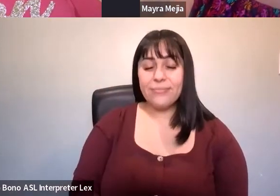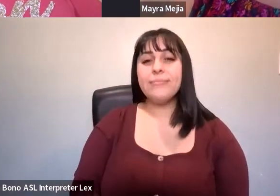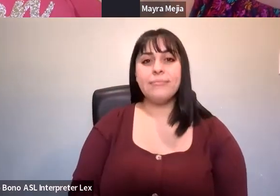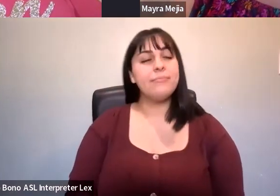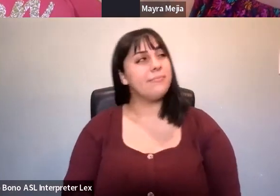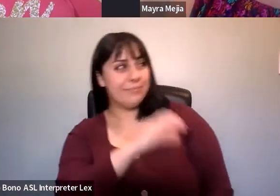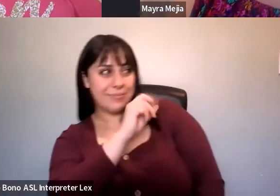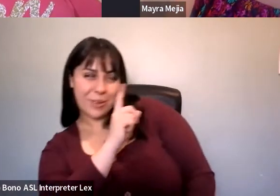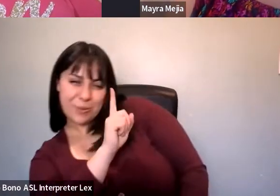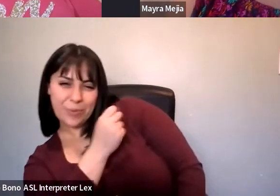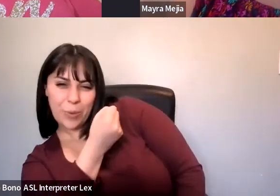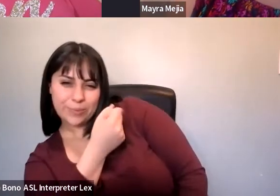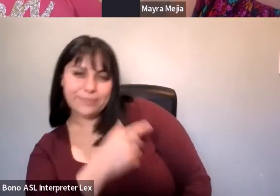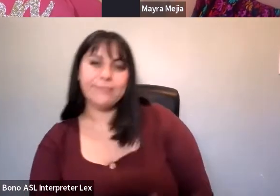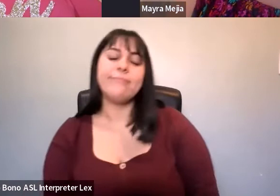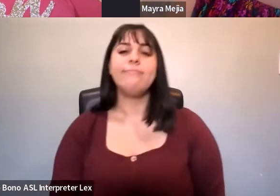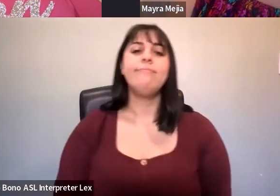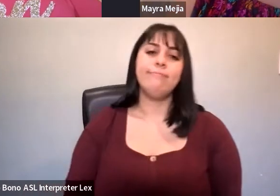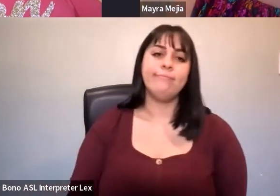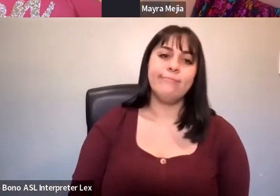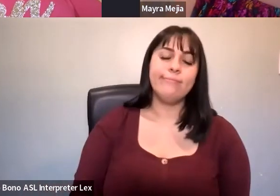Okay, give me a sec.